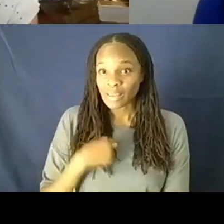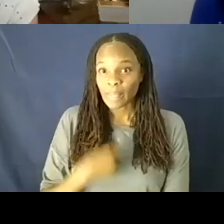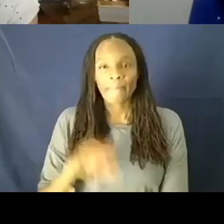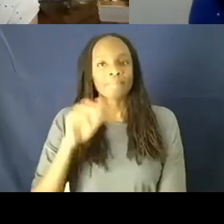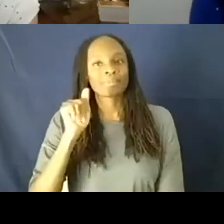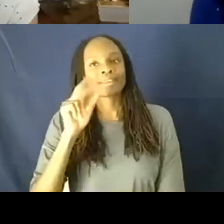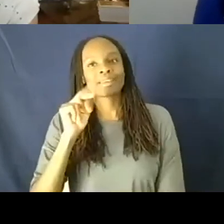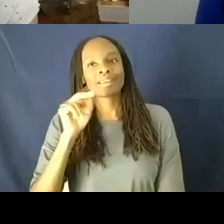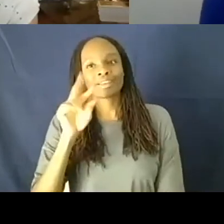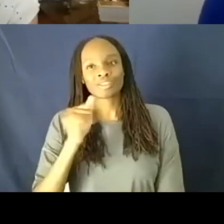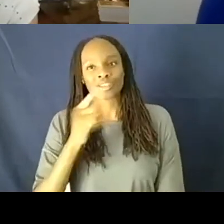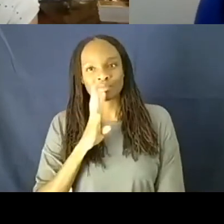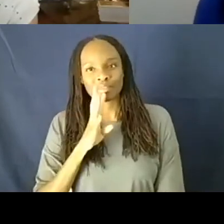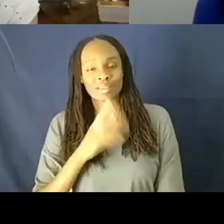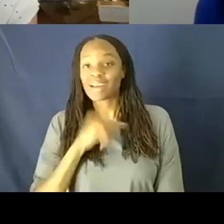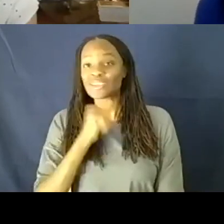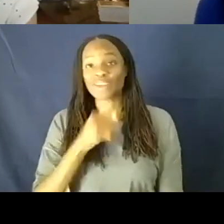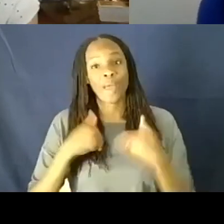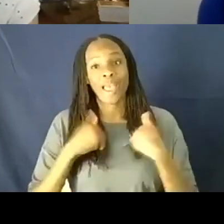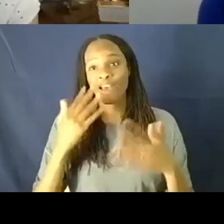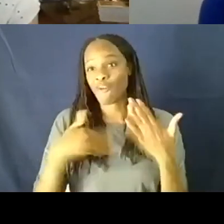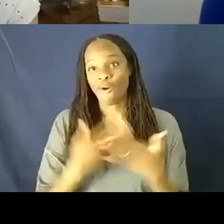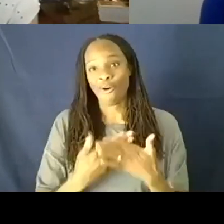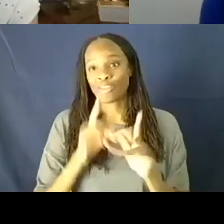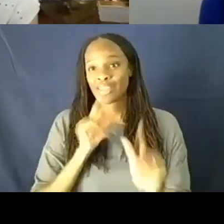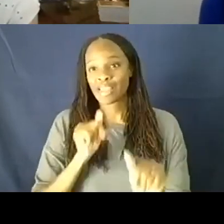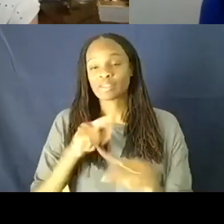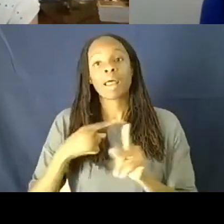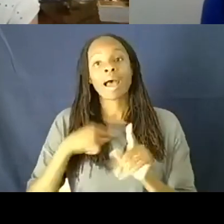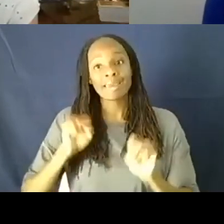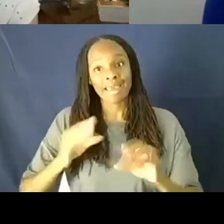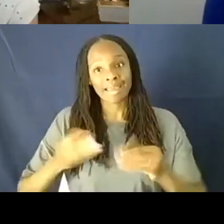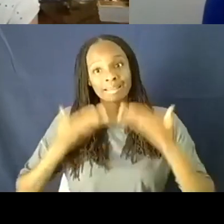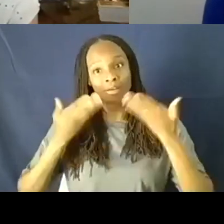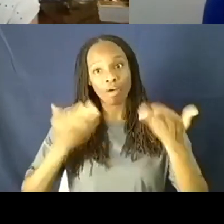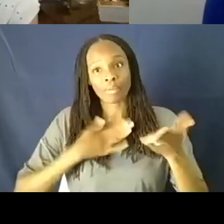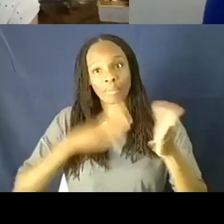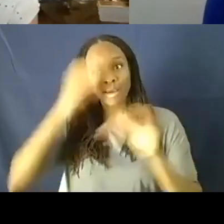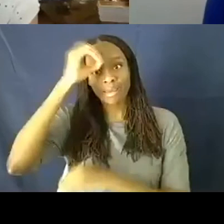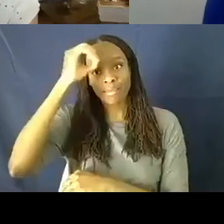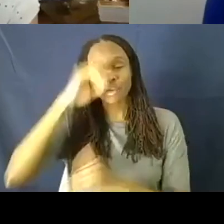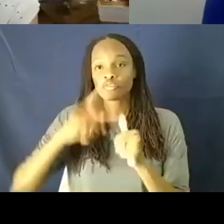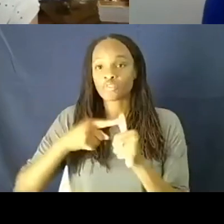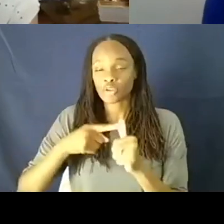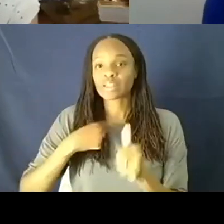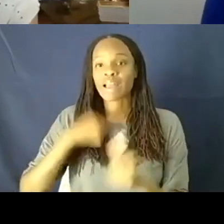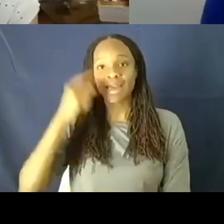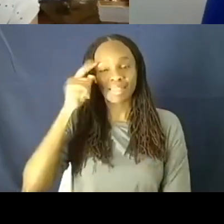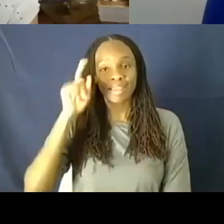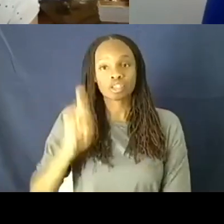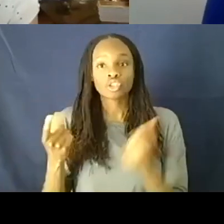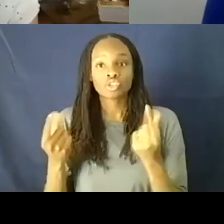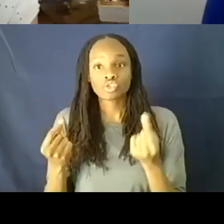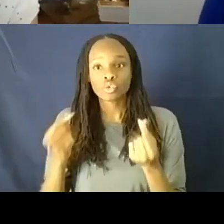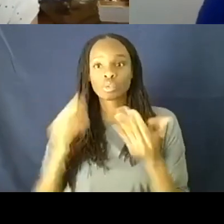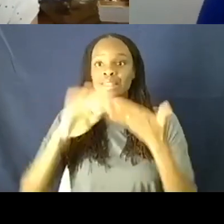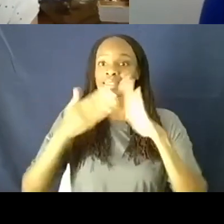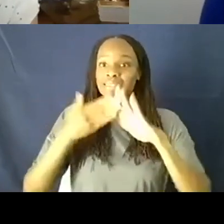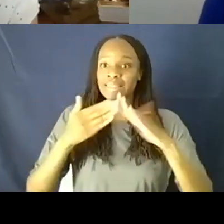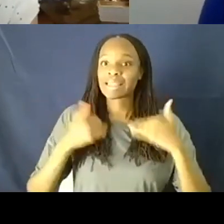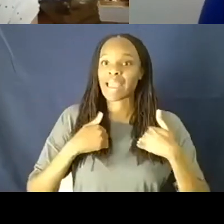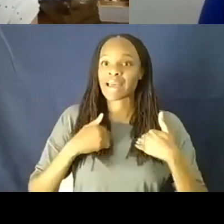the answers, but I can definitely give you my opinion. I think what they should do is, first of all, the city has a website,